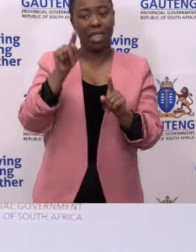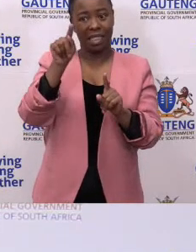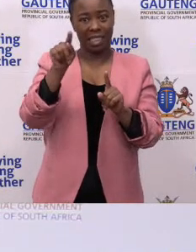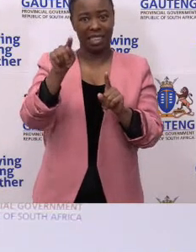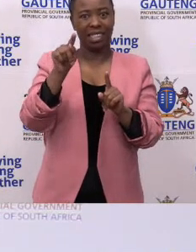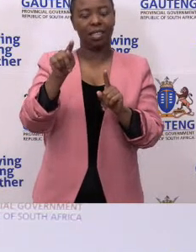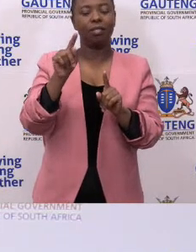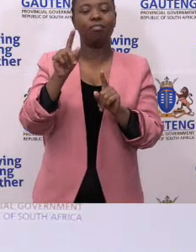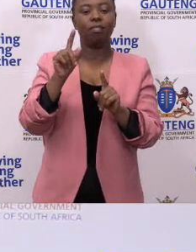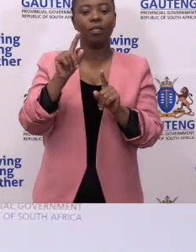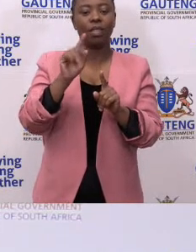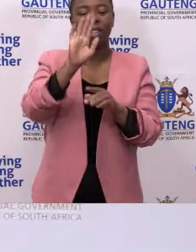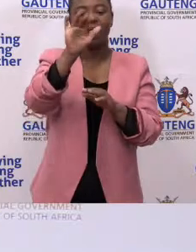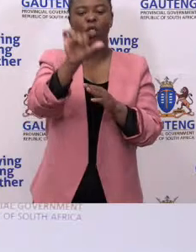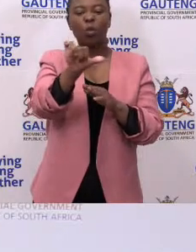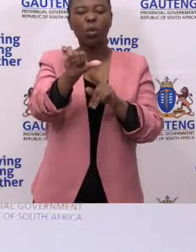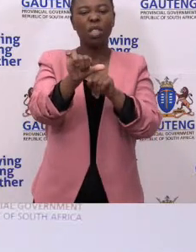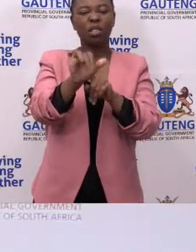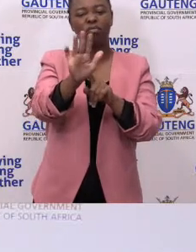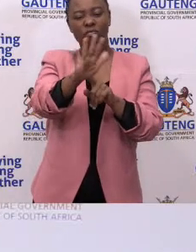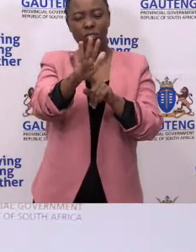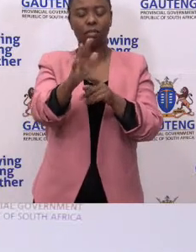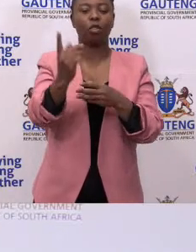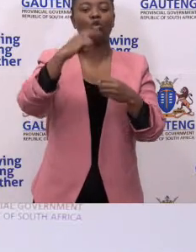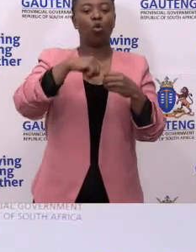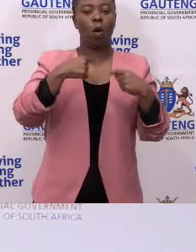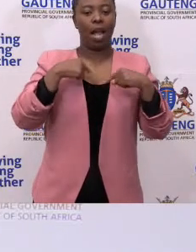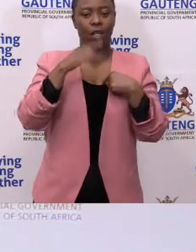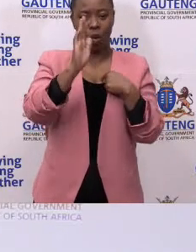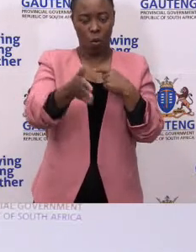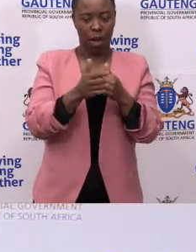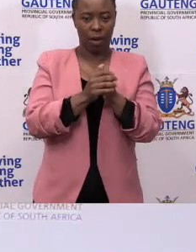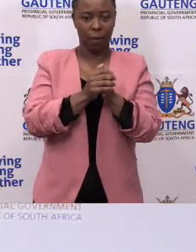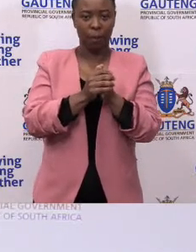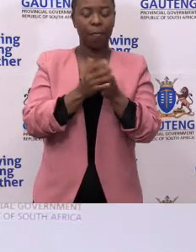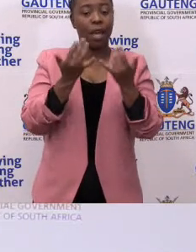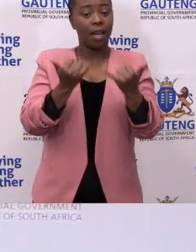the coming week or so. Like